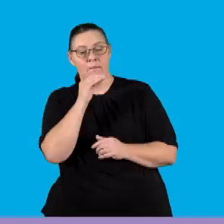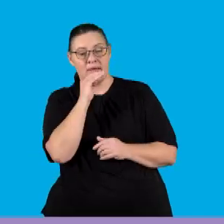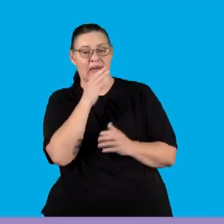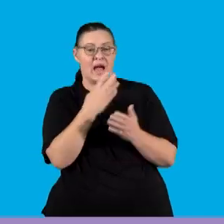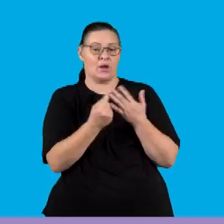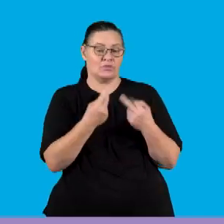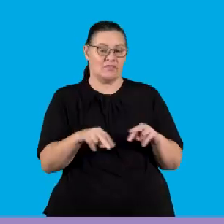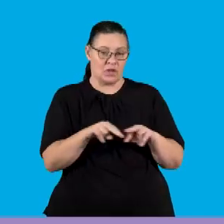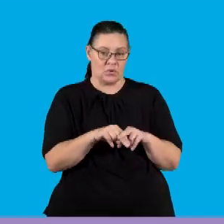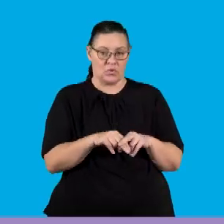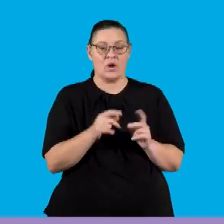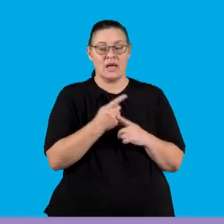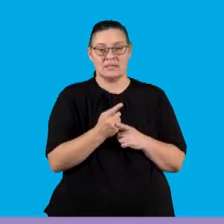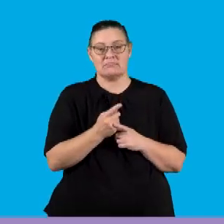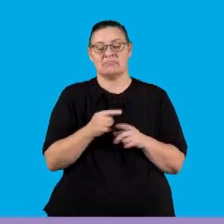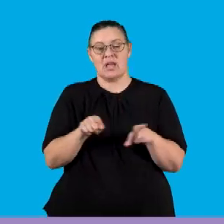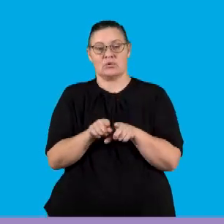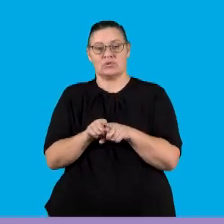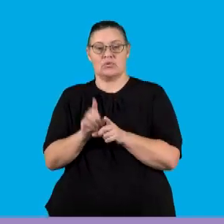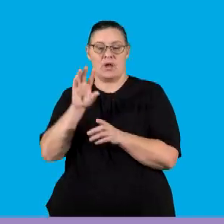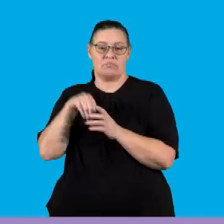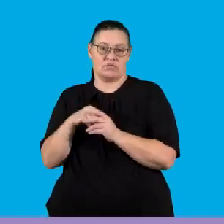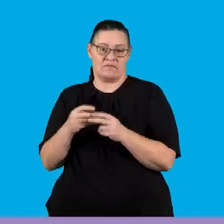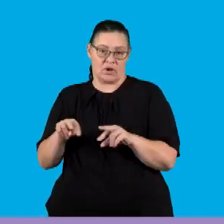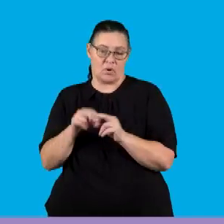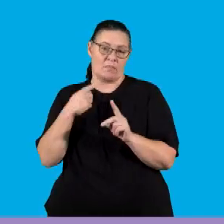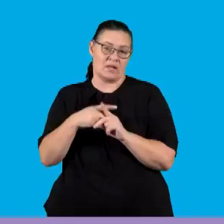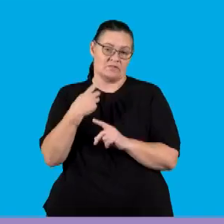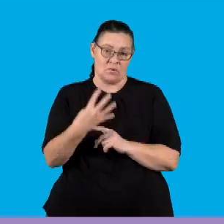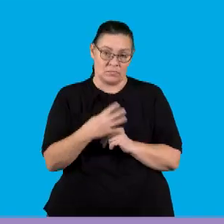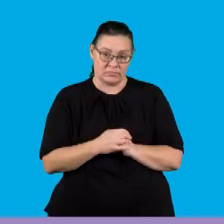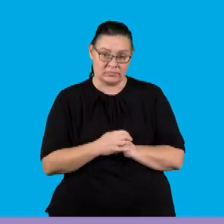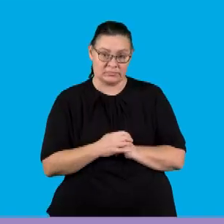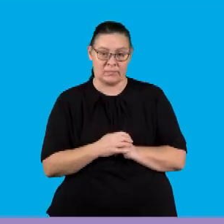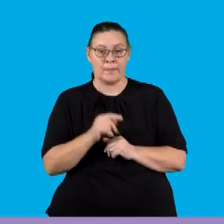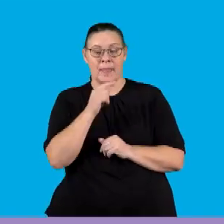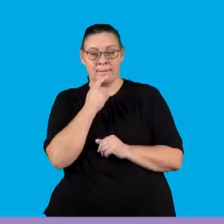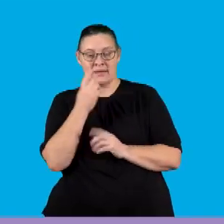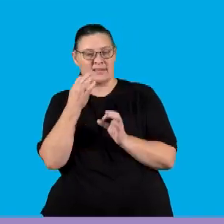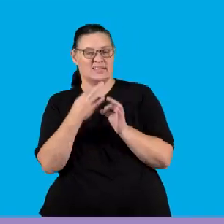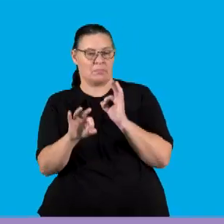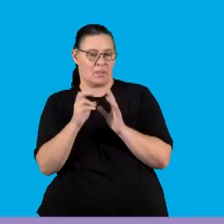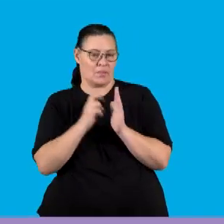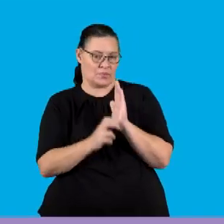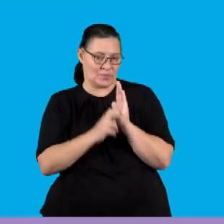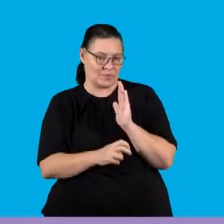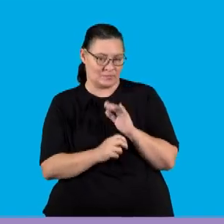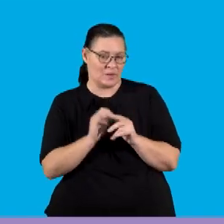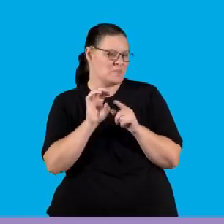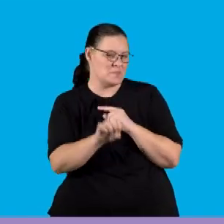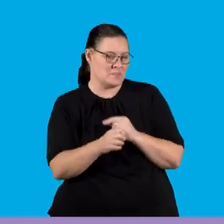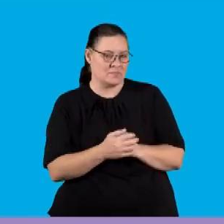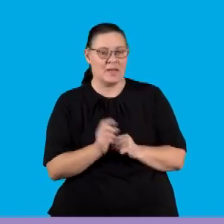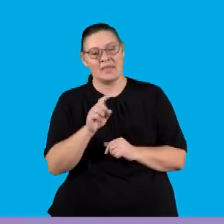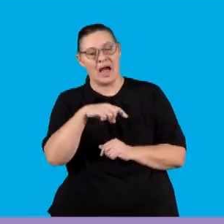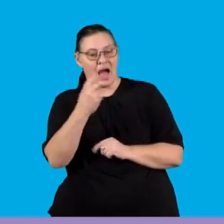the output value is equals to the input value plus 4. So that was a simple rule to discover.